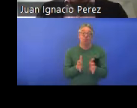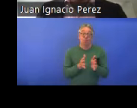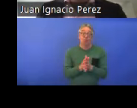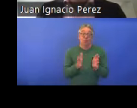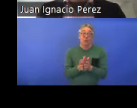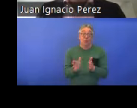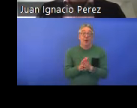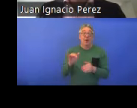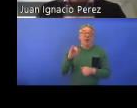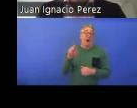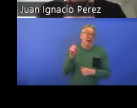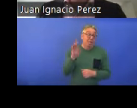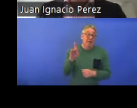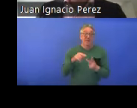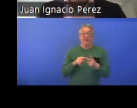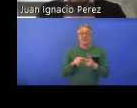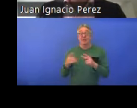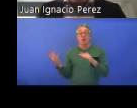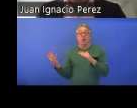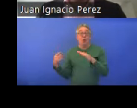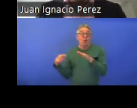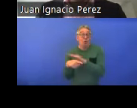internally displaced persons, and